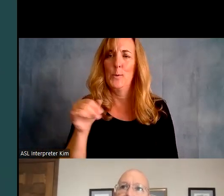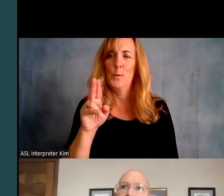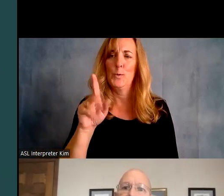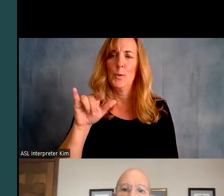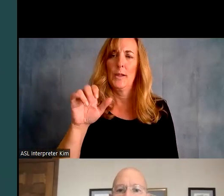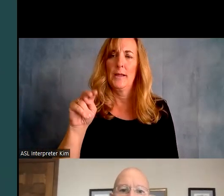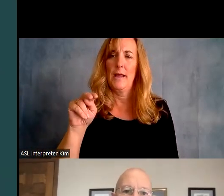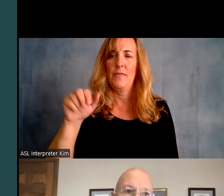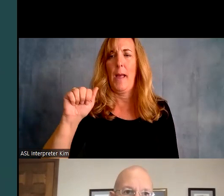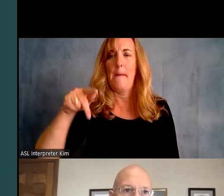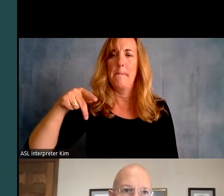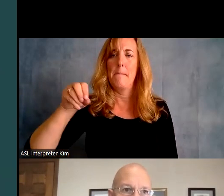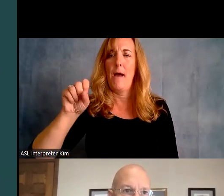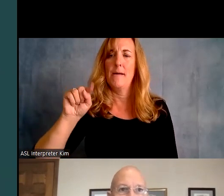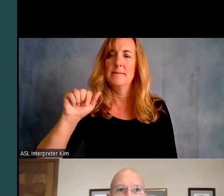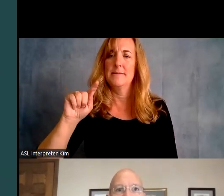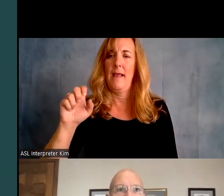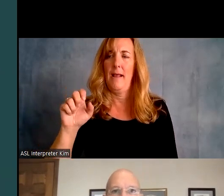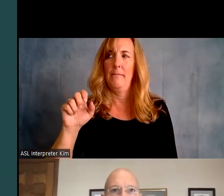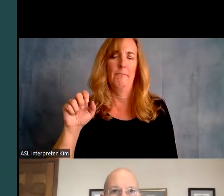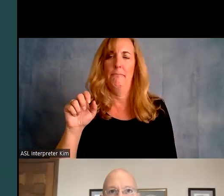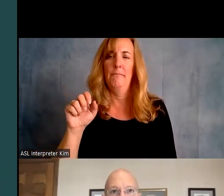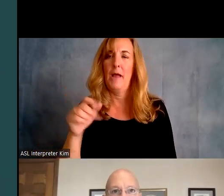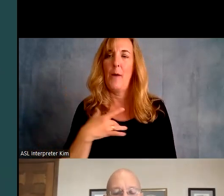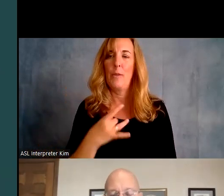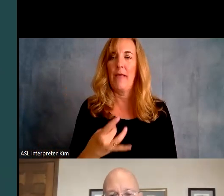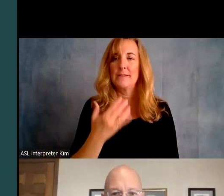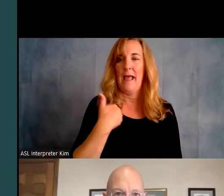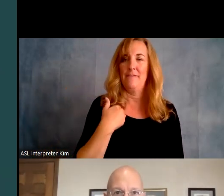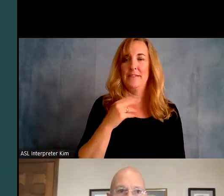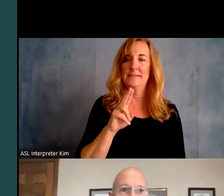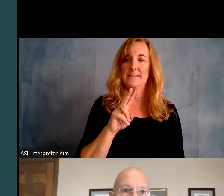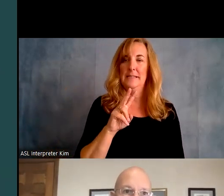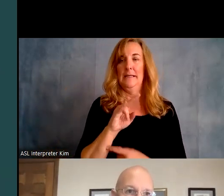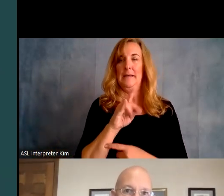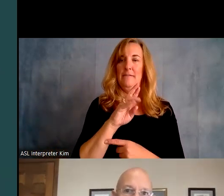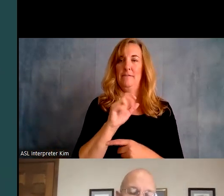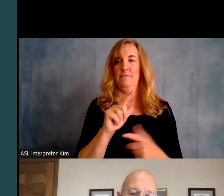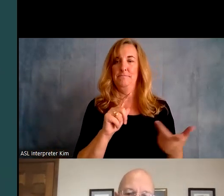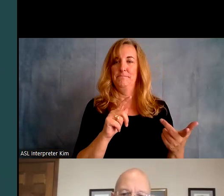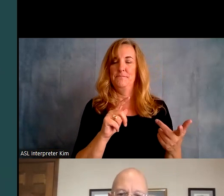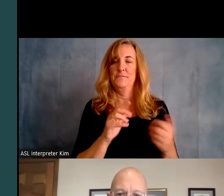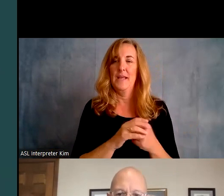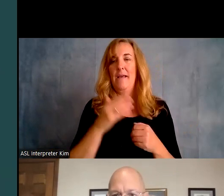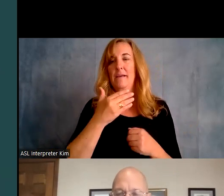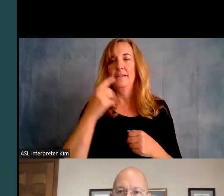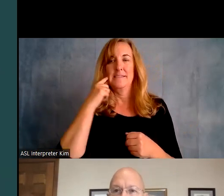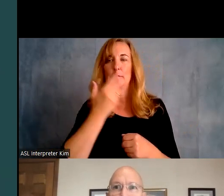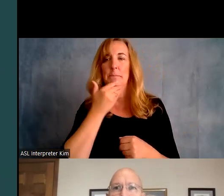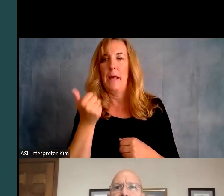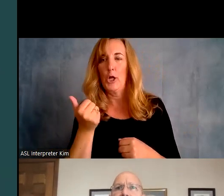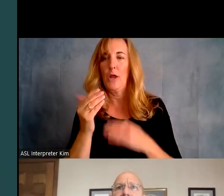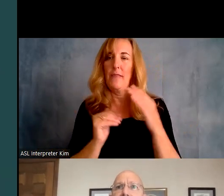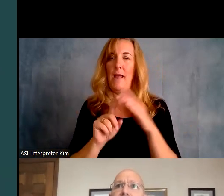something like the Venerable Bede as my historically known name. Venerable sounds much better than